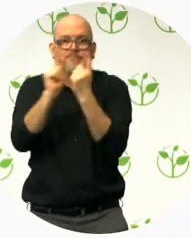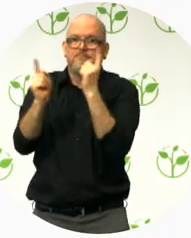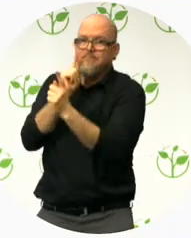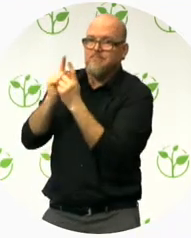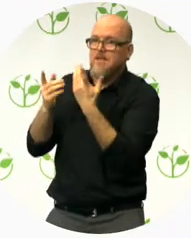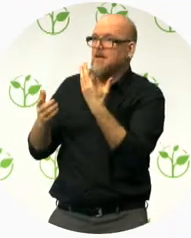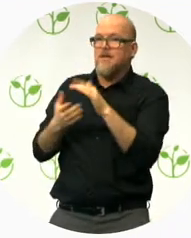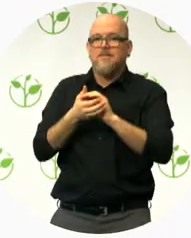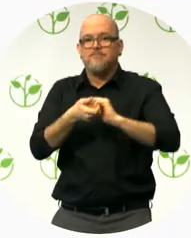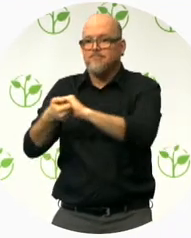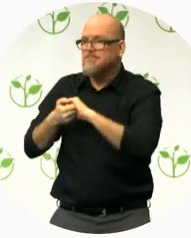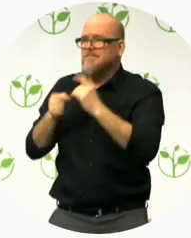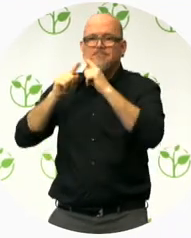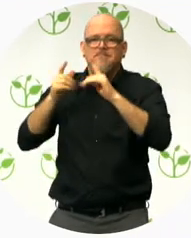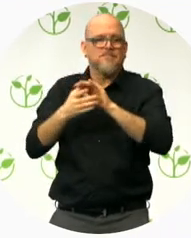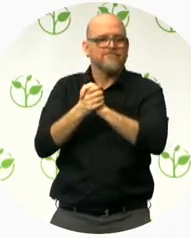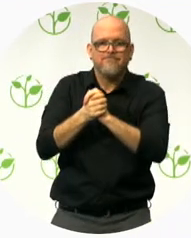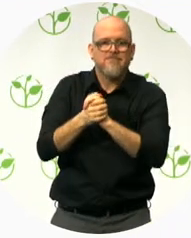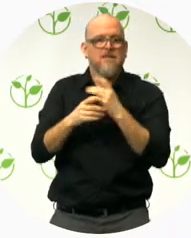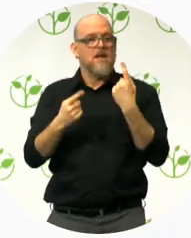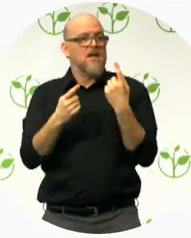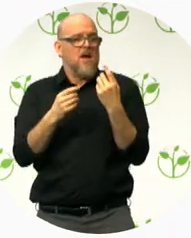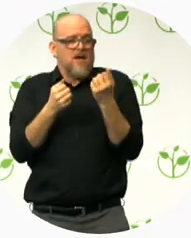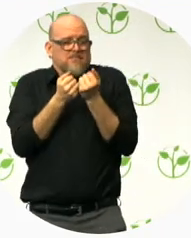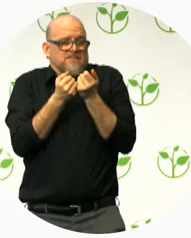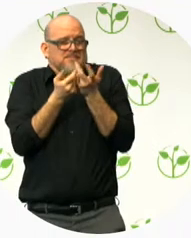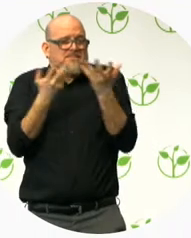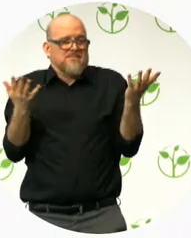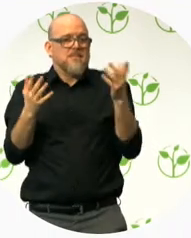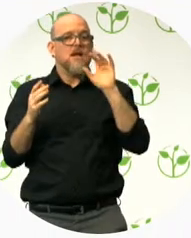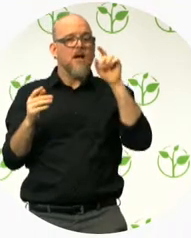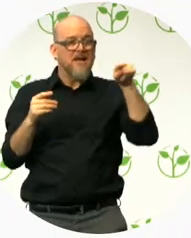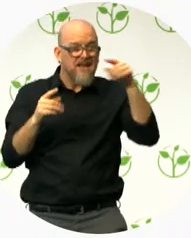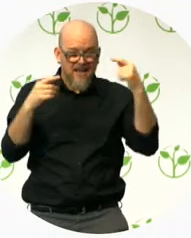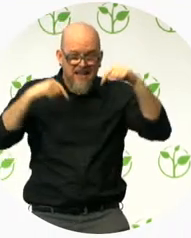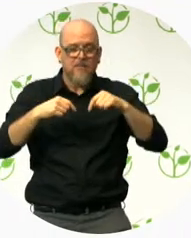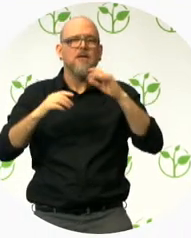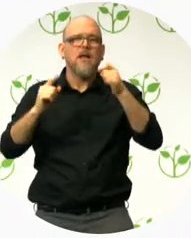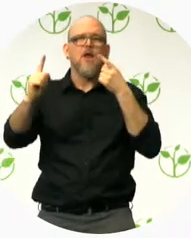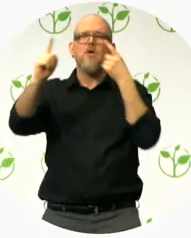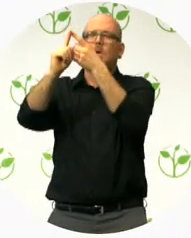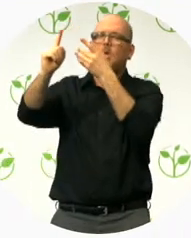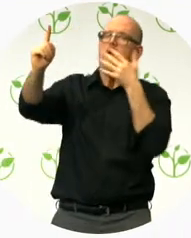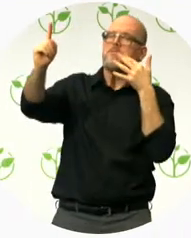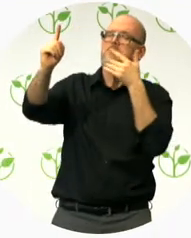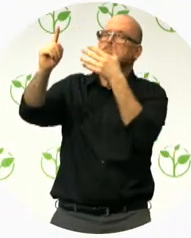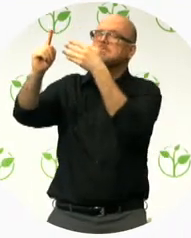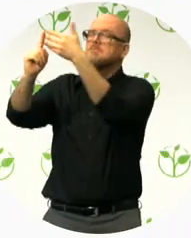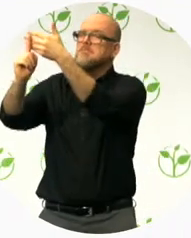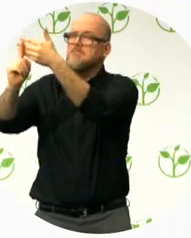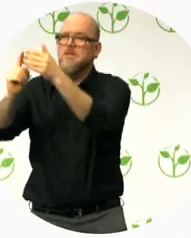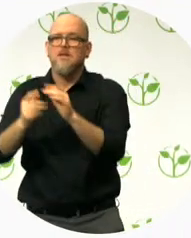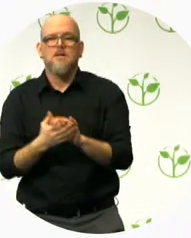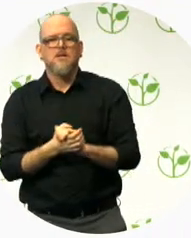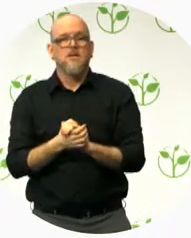etc., to strengthen this Goal 17 partnerships, Goal 10,